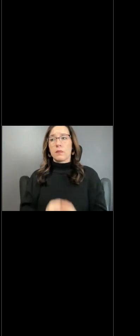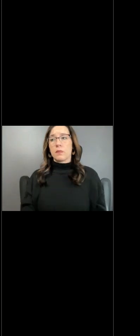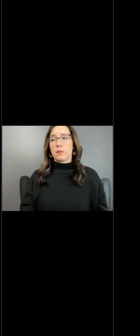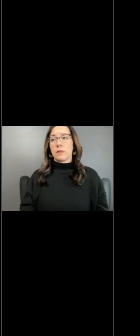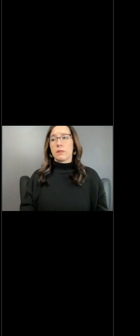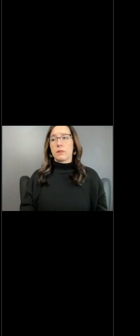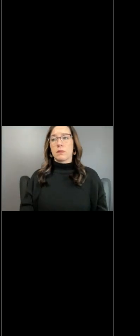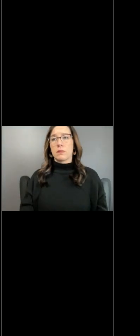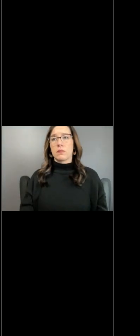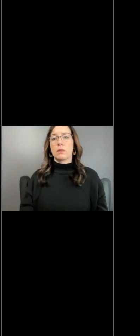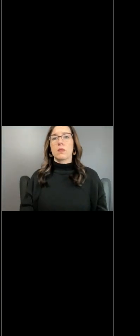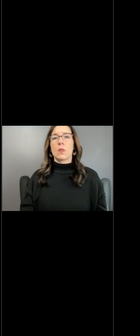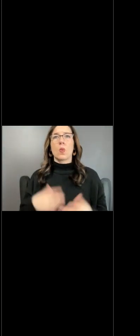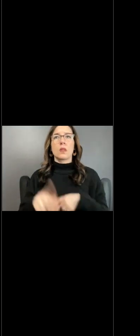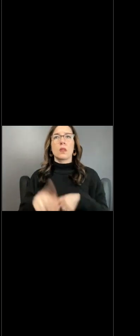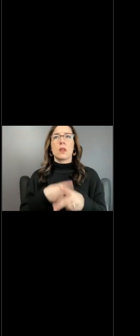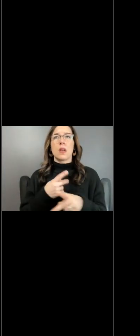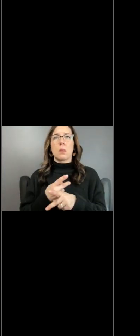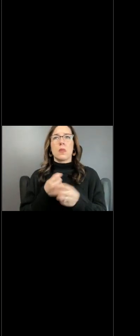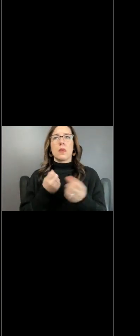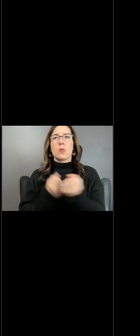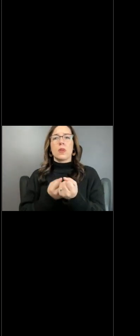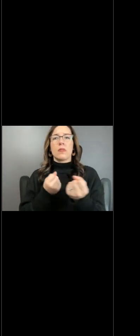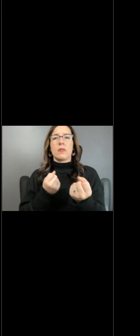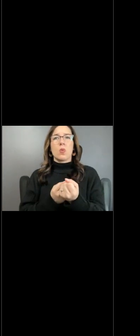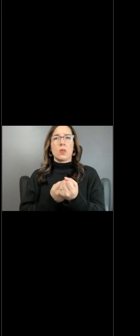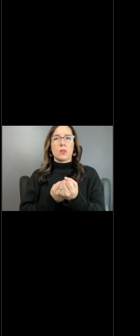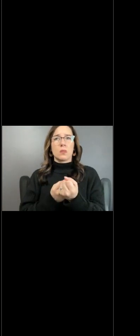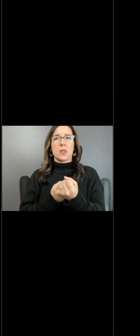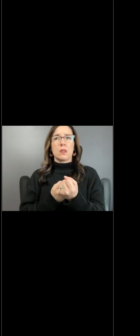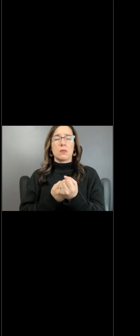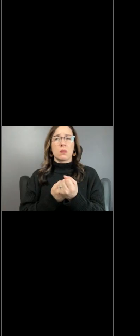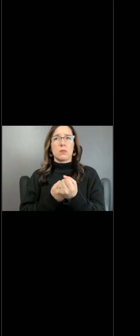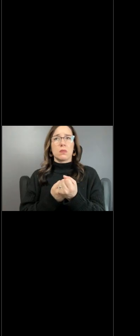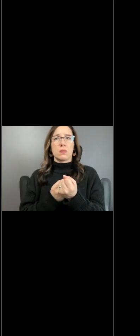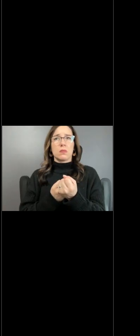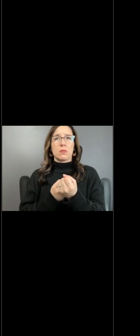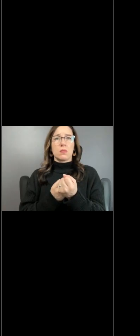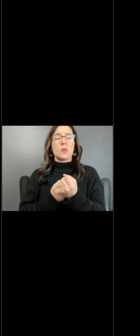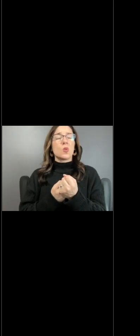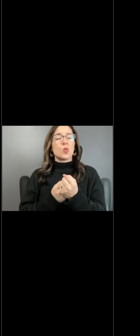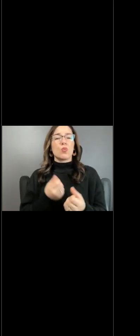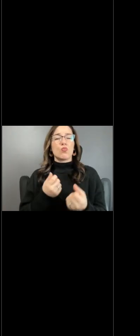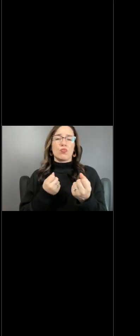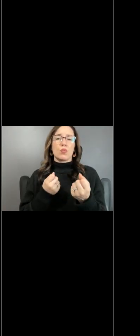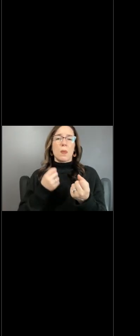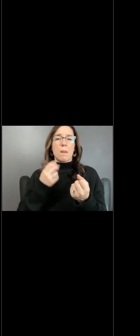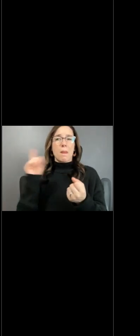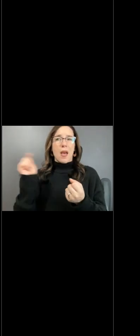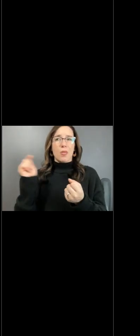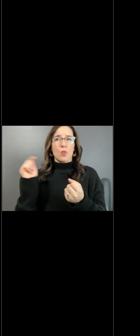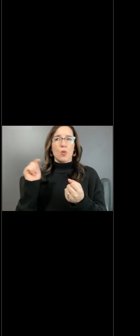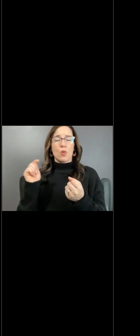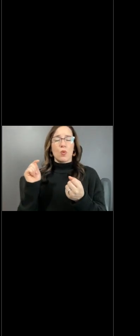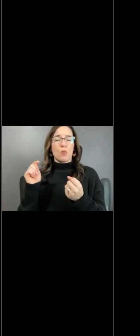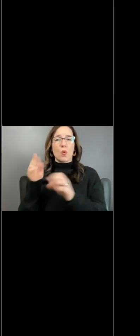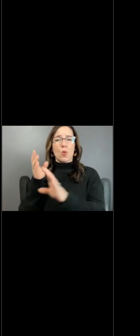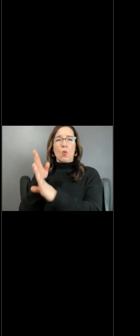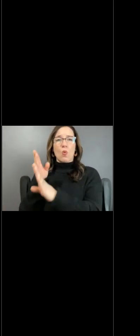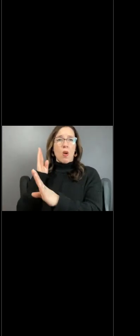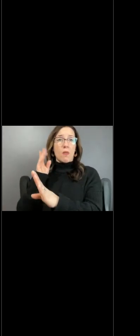of reinforcement should be used to reinforce bathroom walls for the later installation of